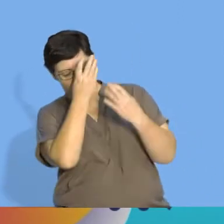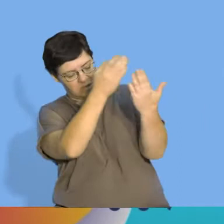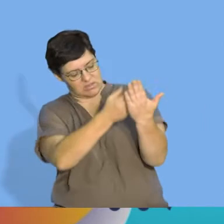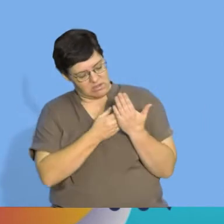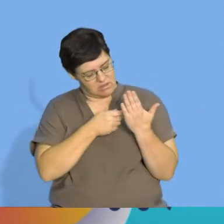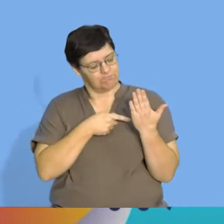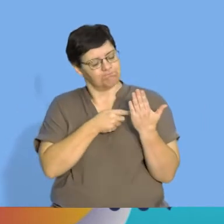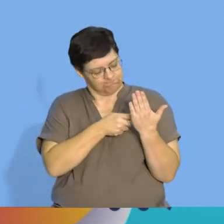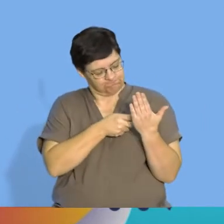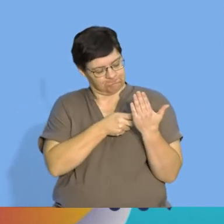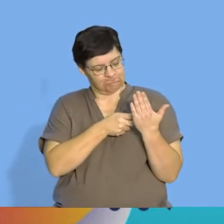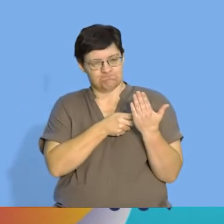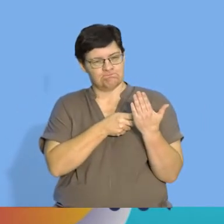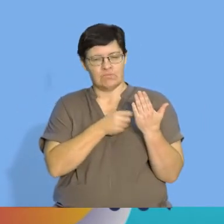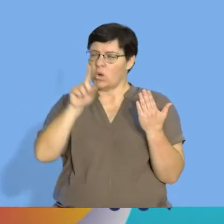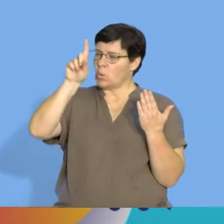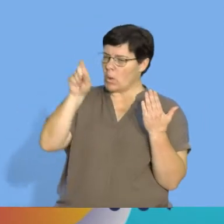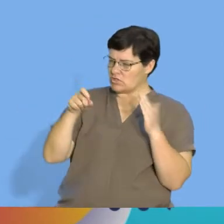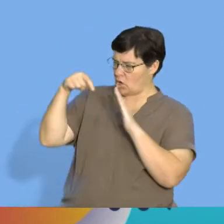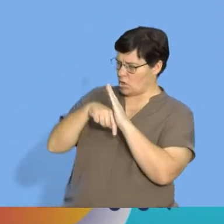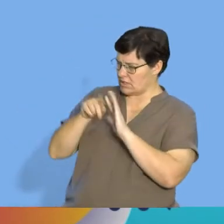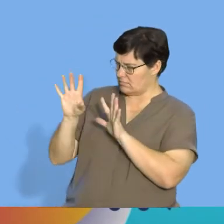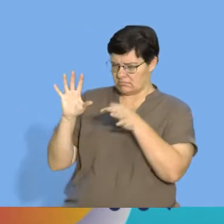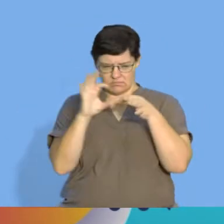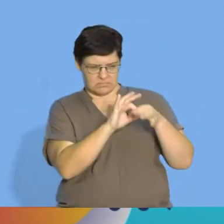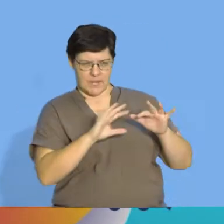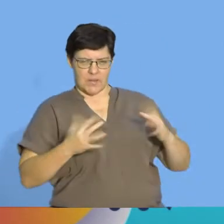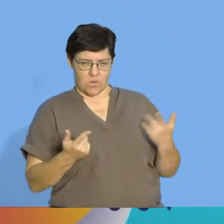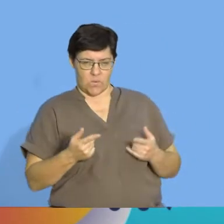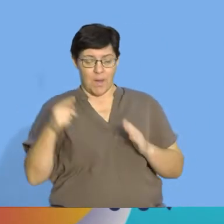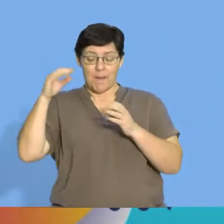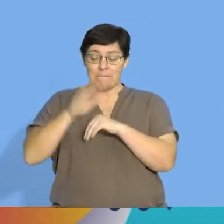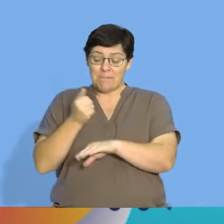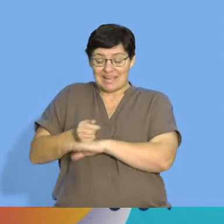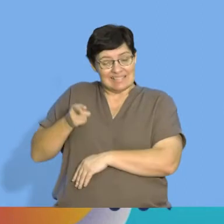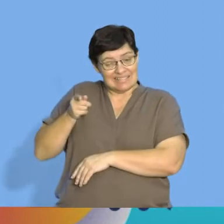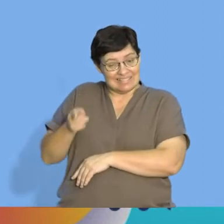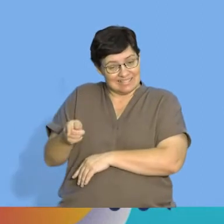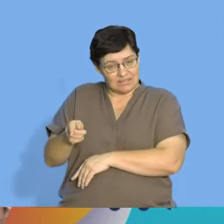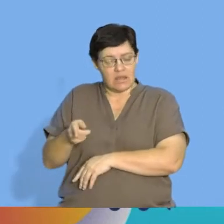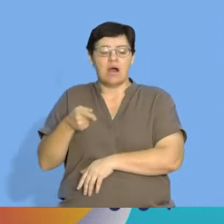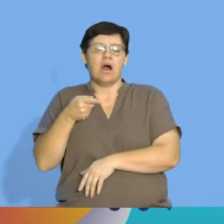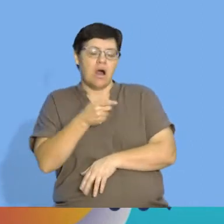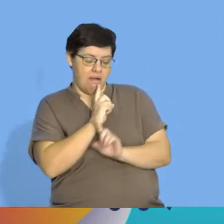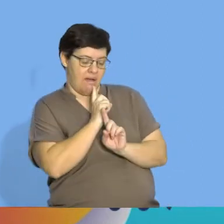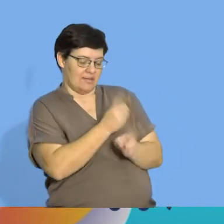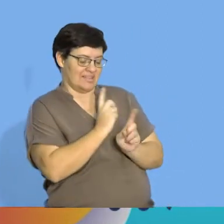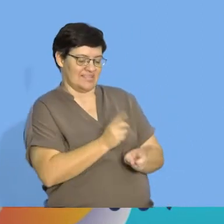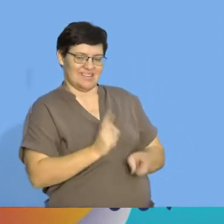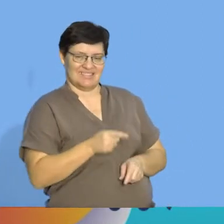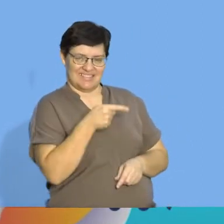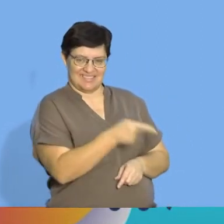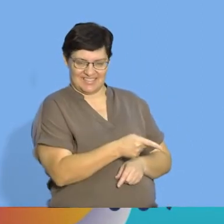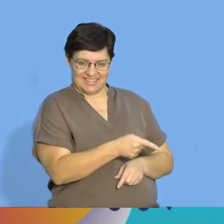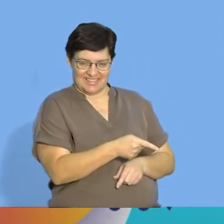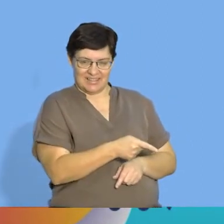the information, look at the context of the question. And based on that context, you will then have to